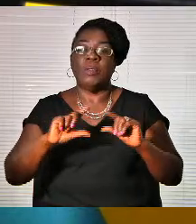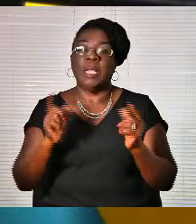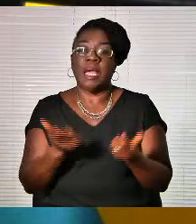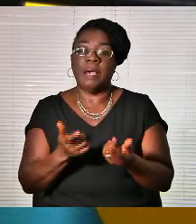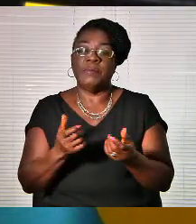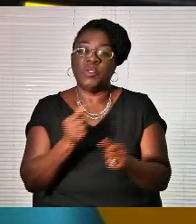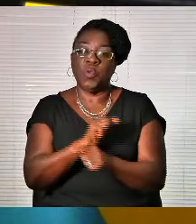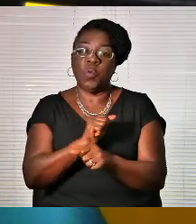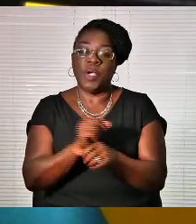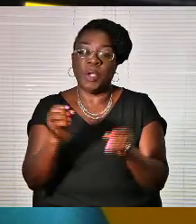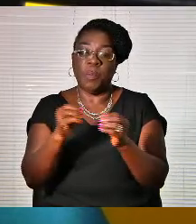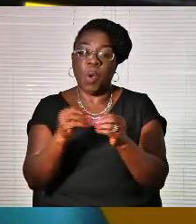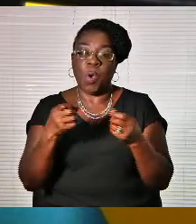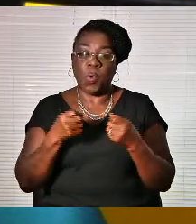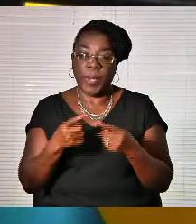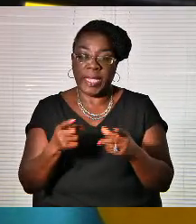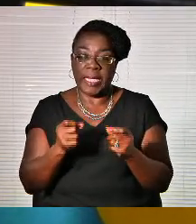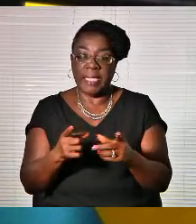to results.